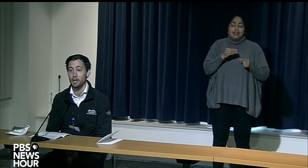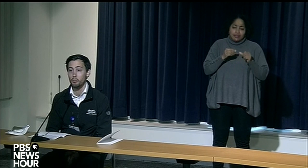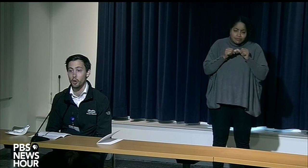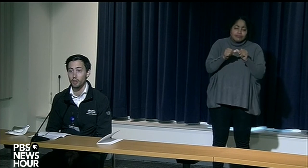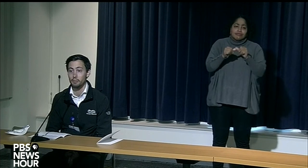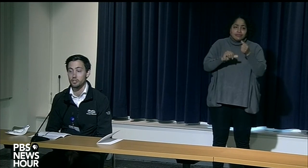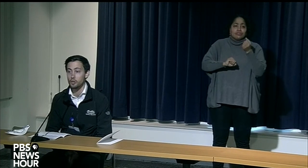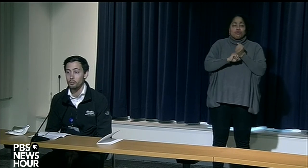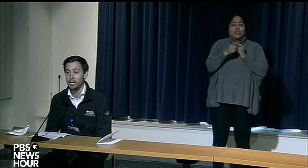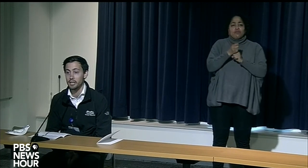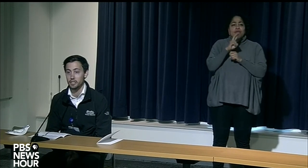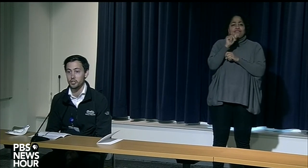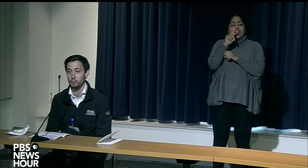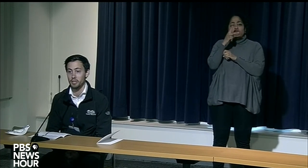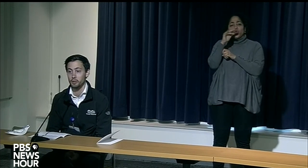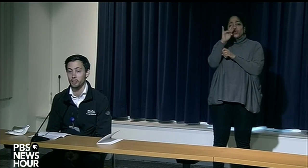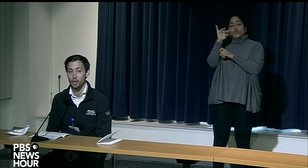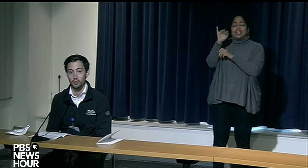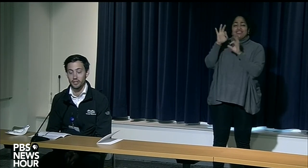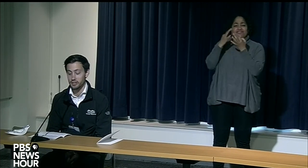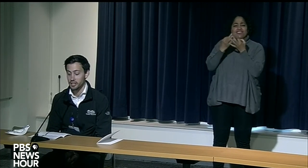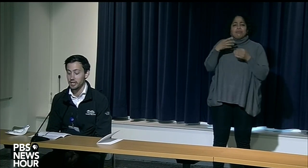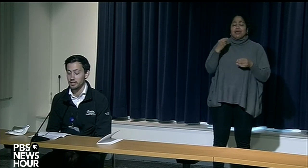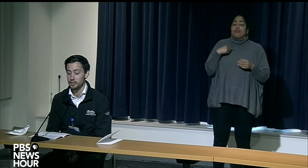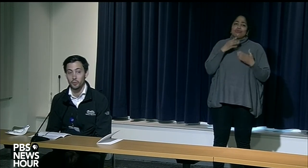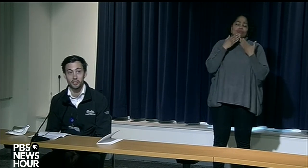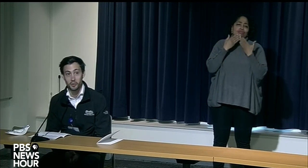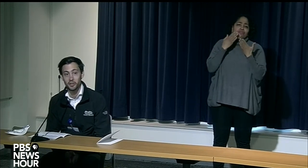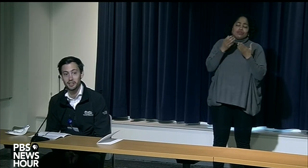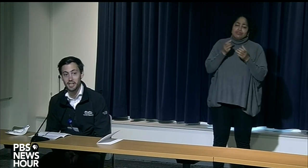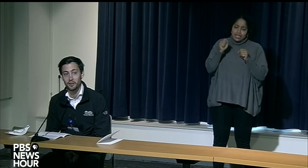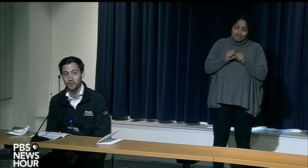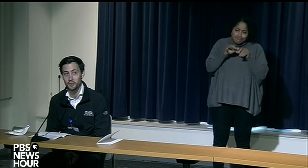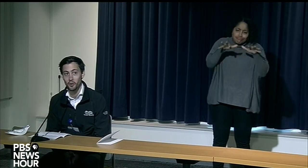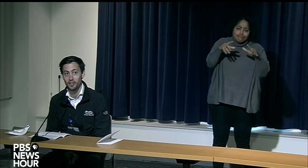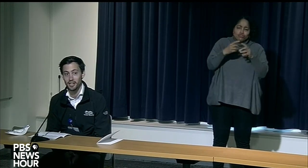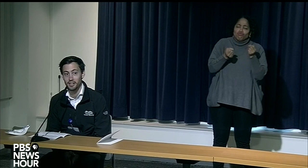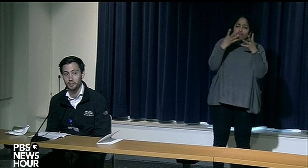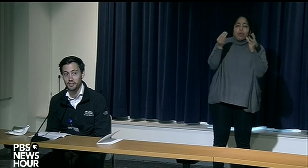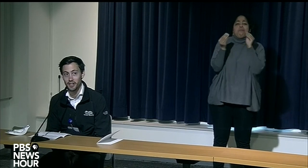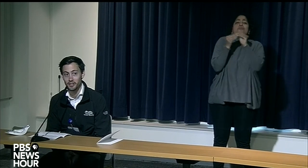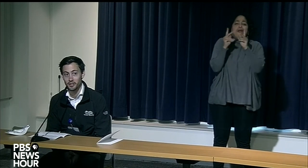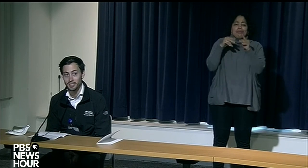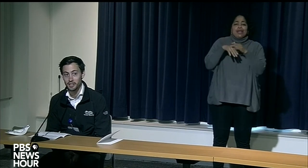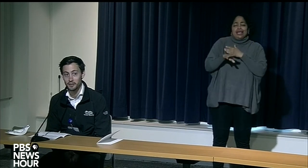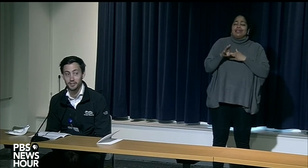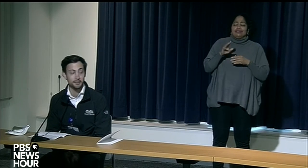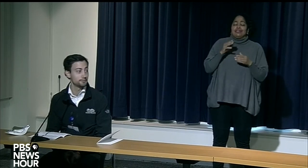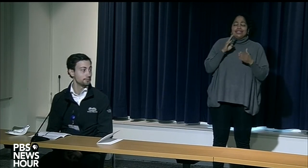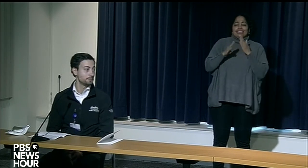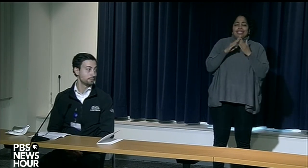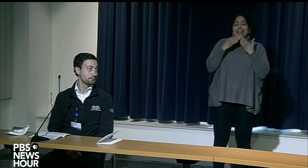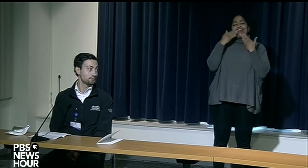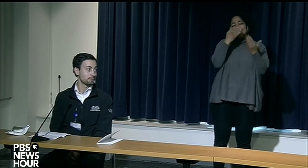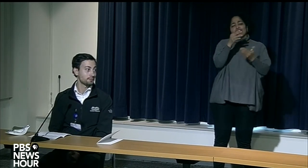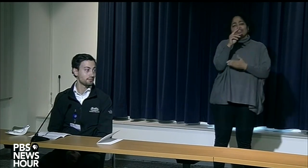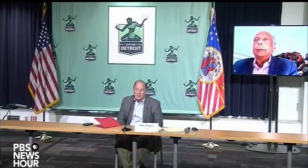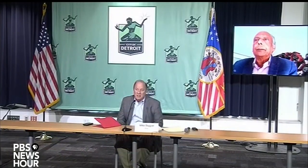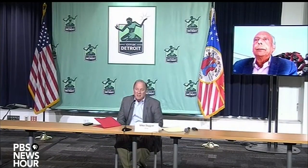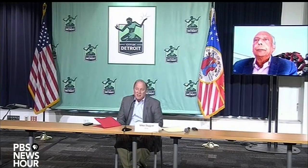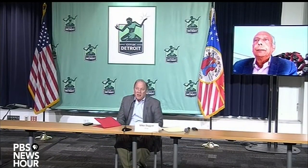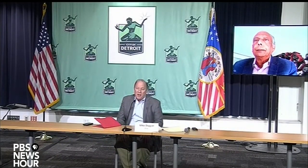this program to so many additional people within the city. And so we really thank you for the support, Mr. Vedicuti. Thank you. Thank